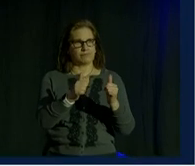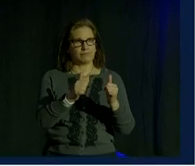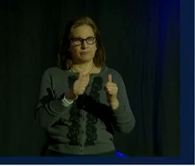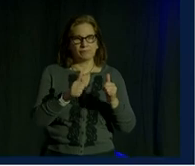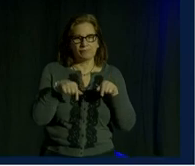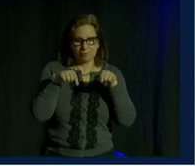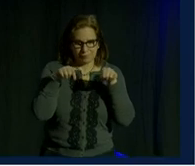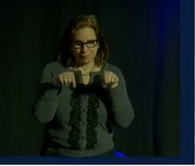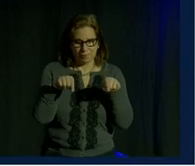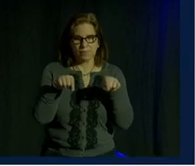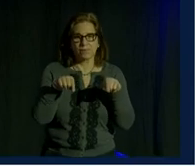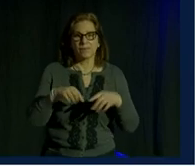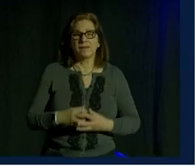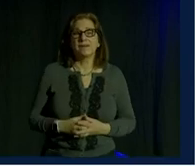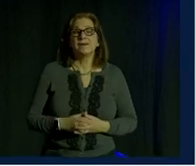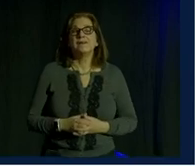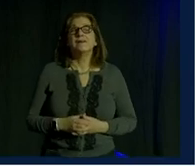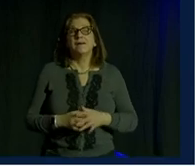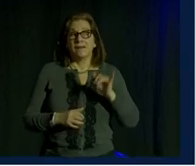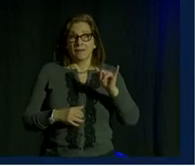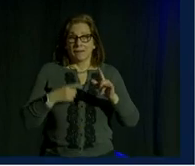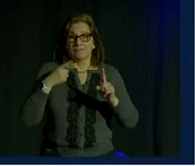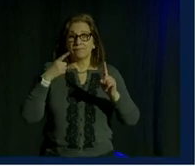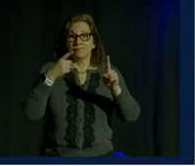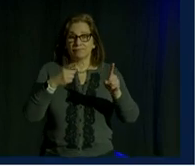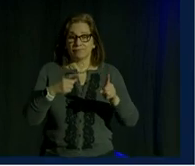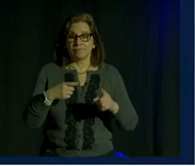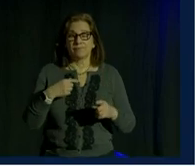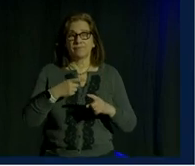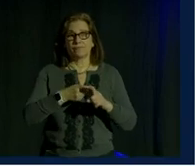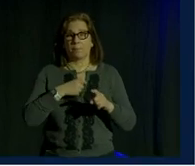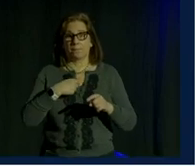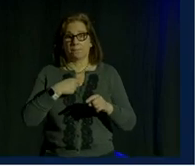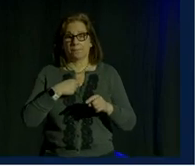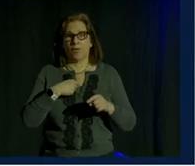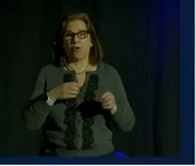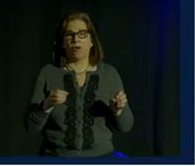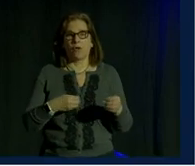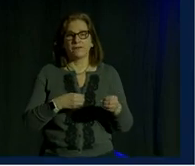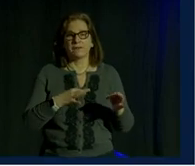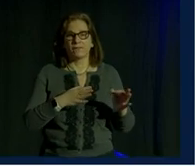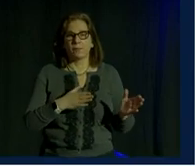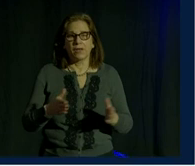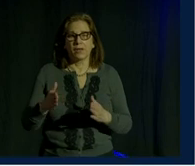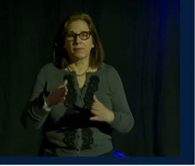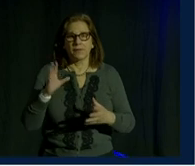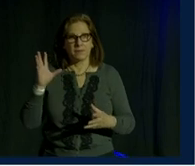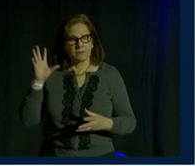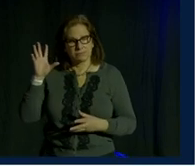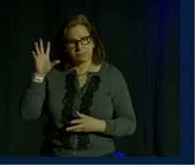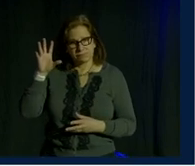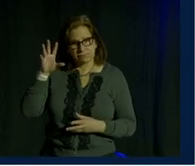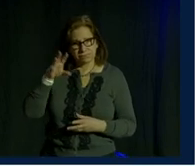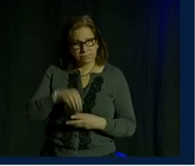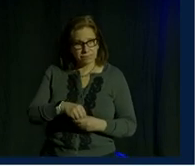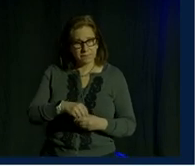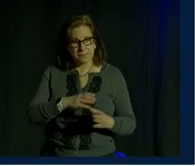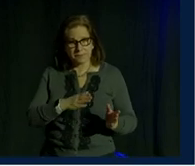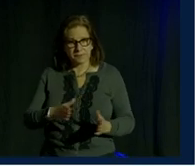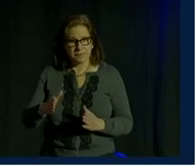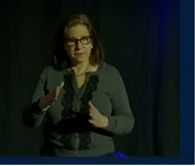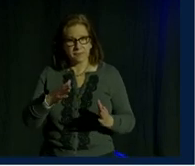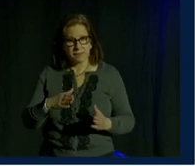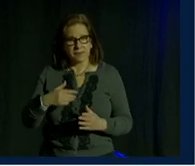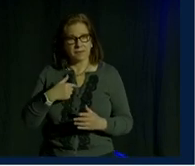As part of that goal, the Office of Planning also put together a comprehensive plan update that would allow us to meet these ambitious